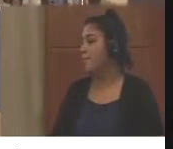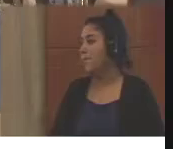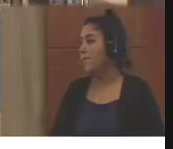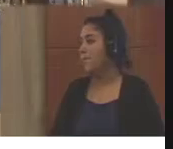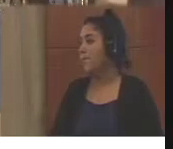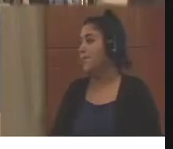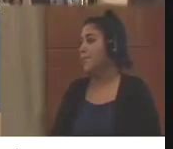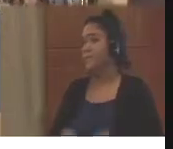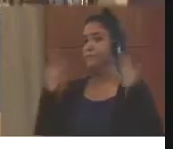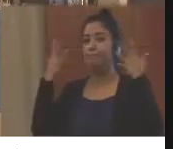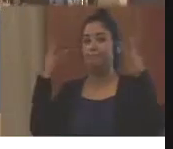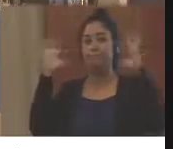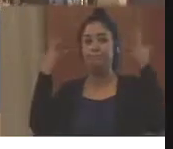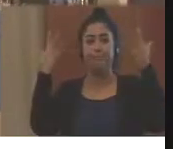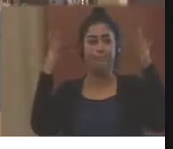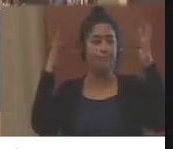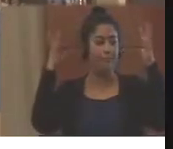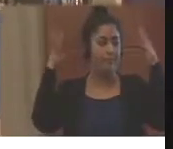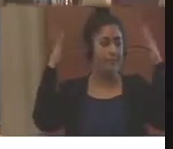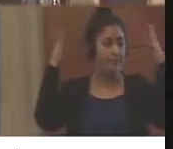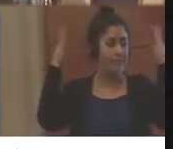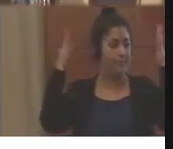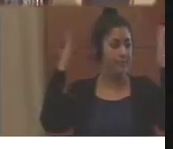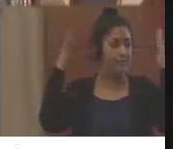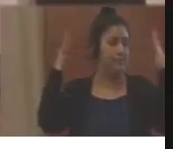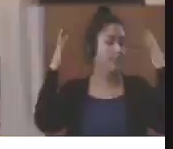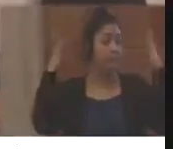commitment declaration.